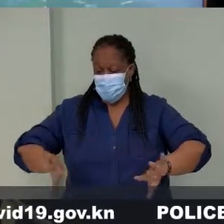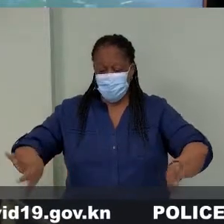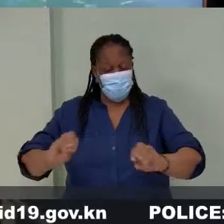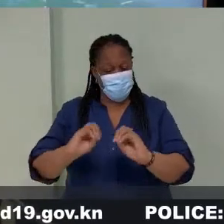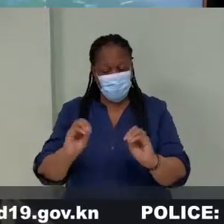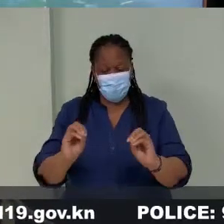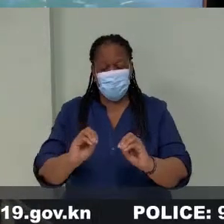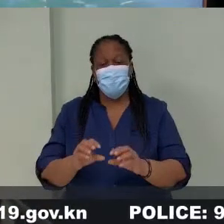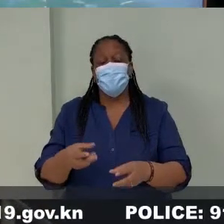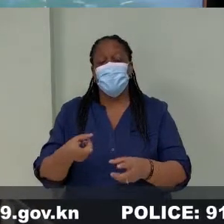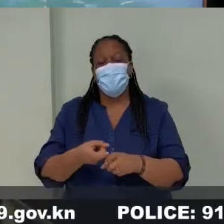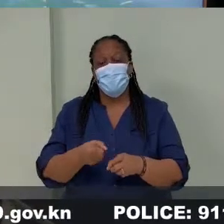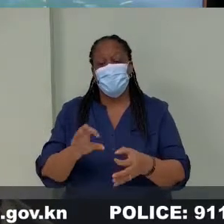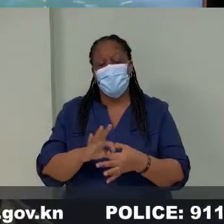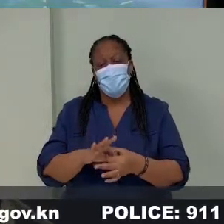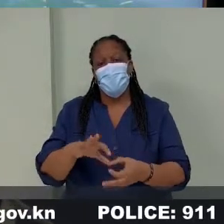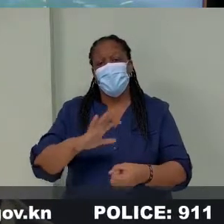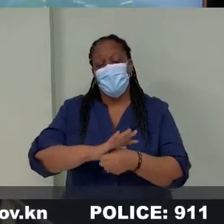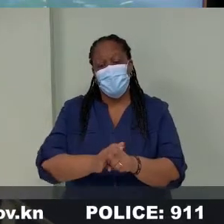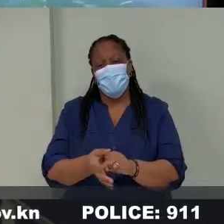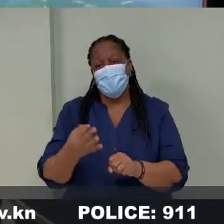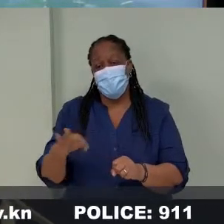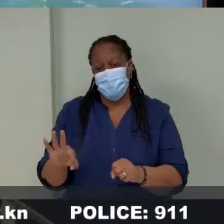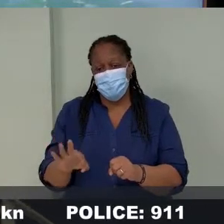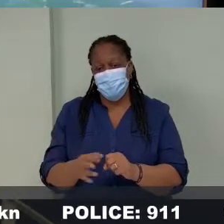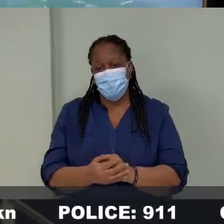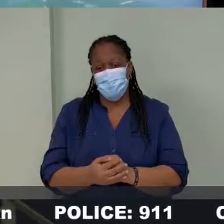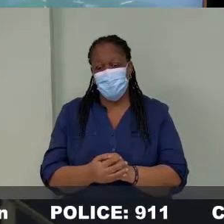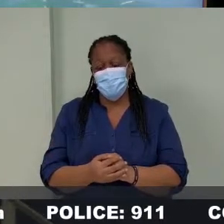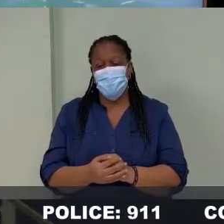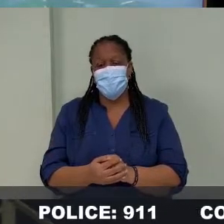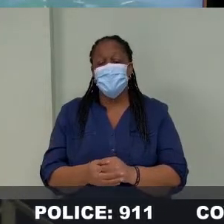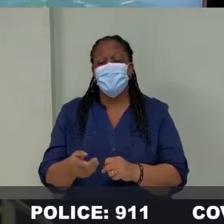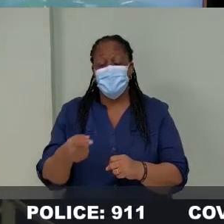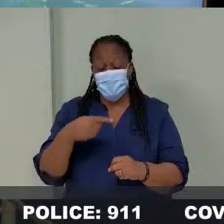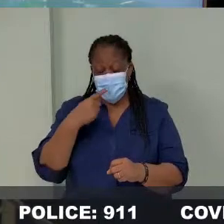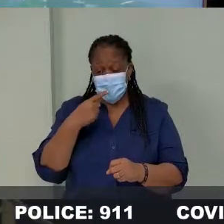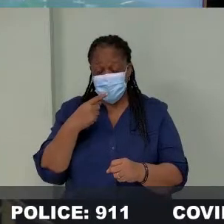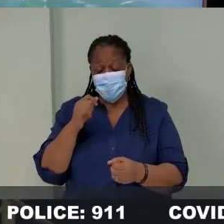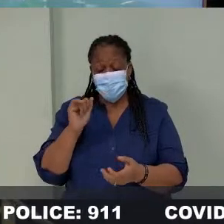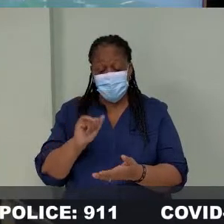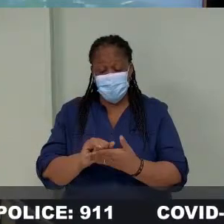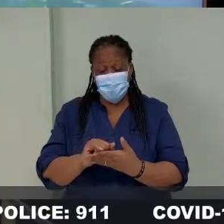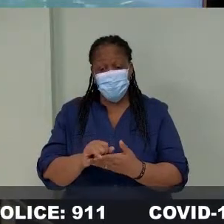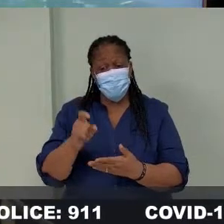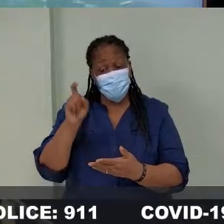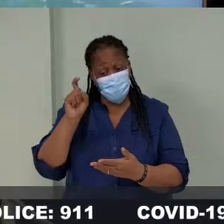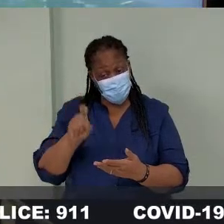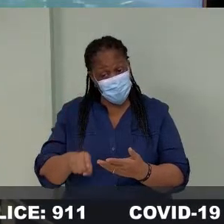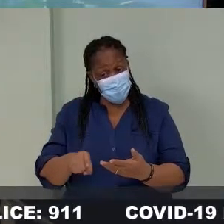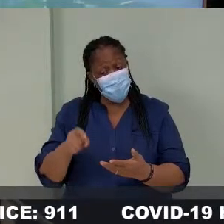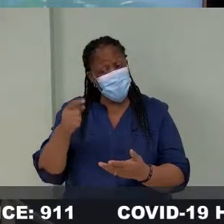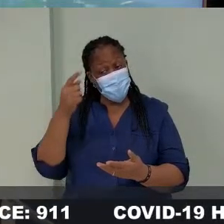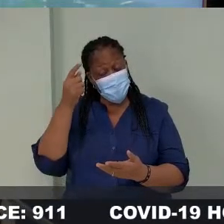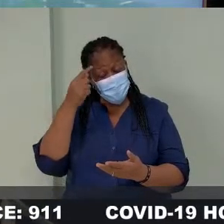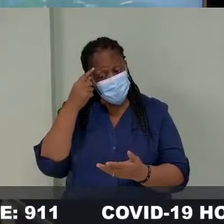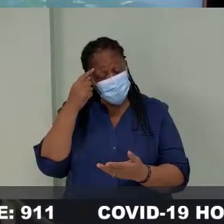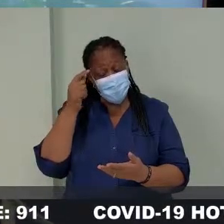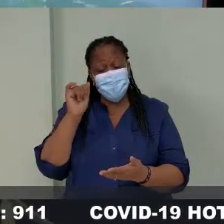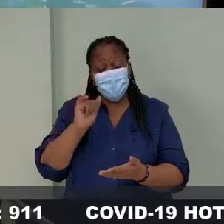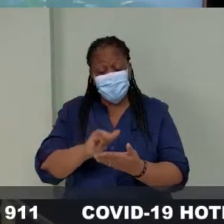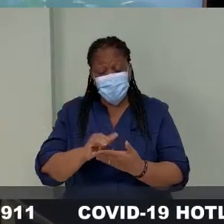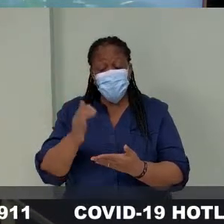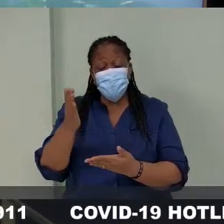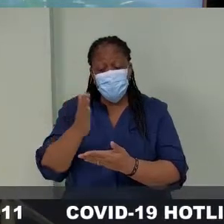coronavirus. We have been told that we must expect the re-entry, or we can expect